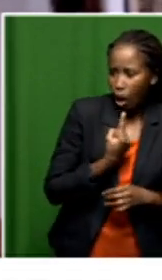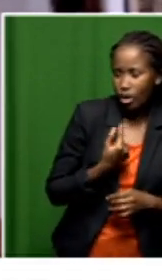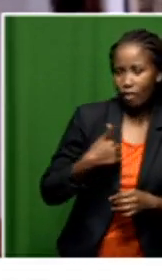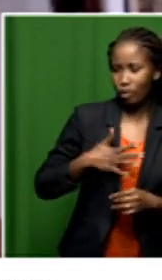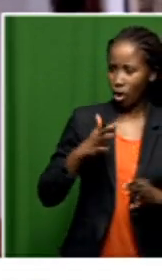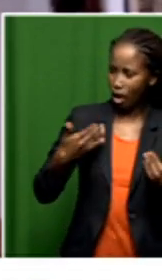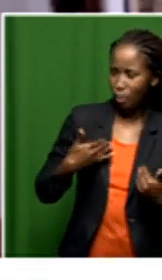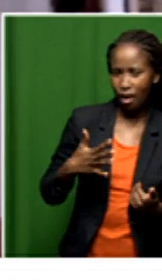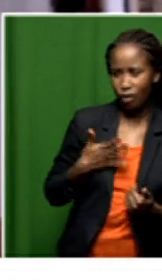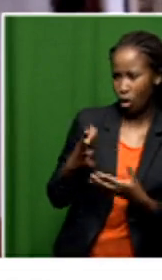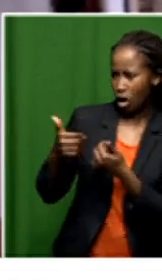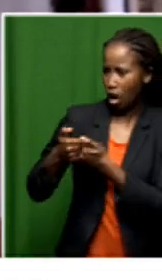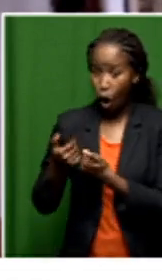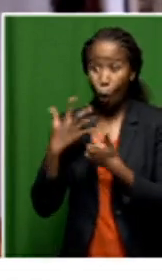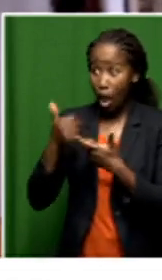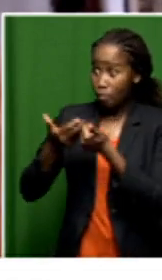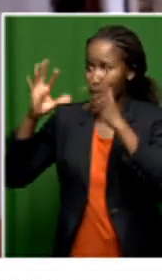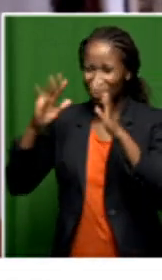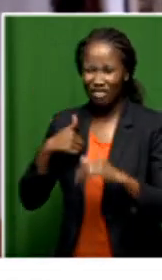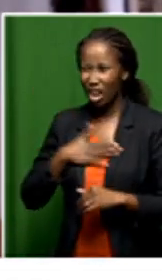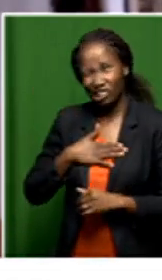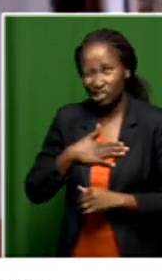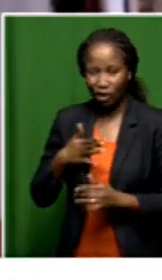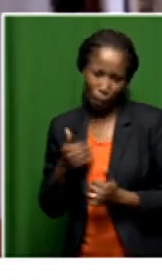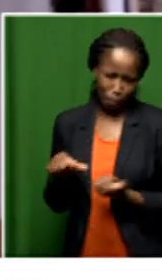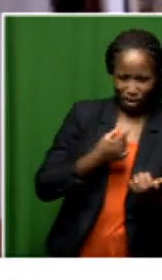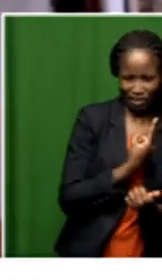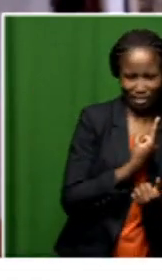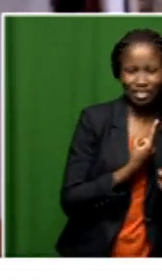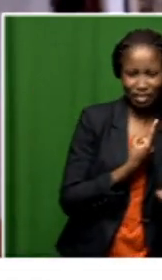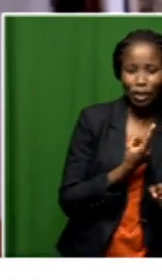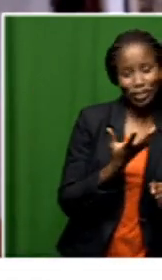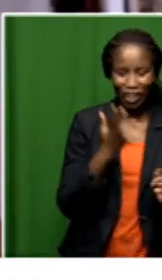relationship, it's like, oh my gosh, I want to be single. So it's just like a song affirming in the place that